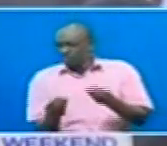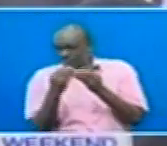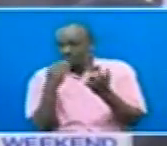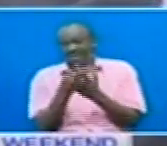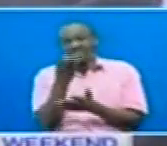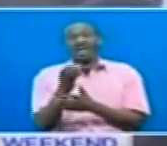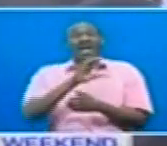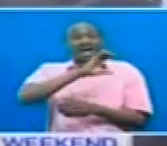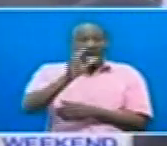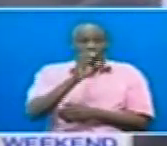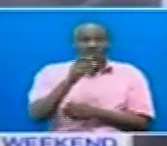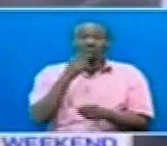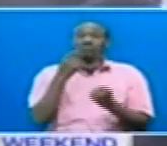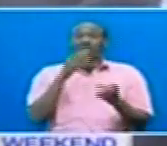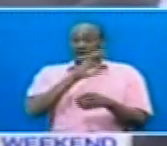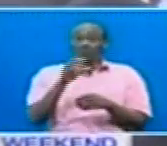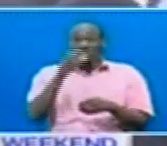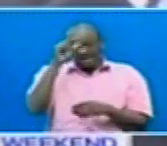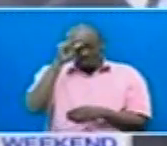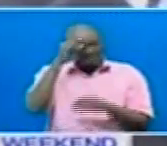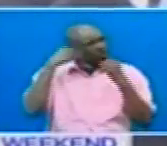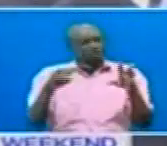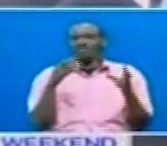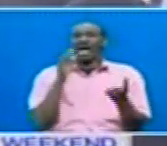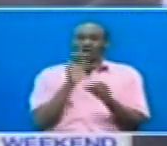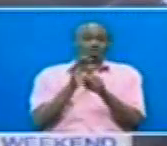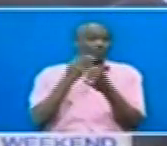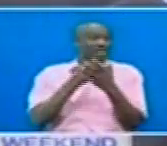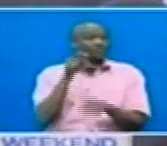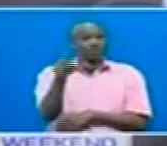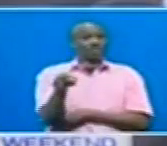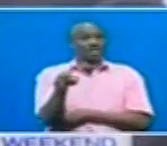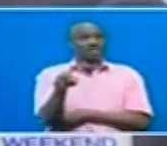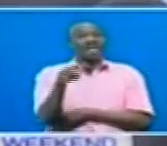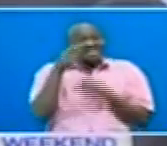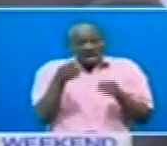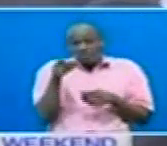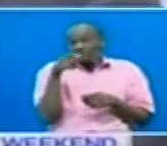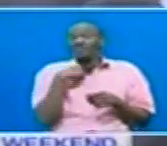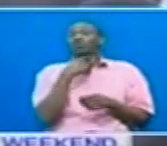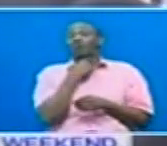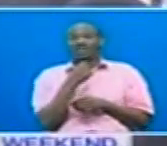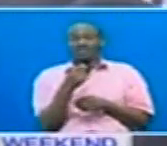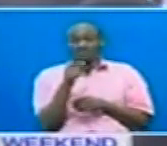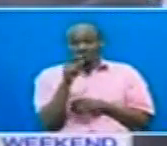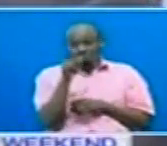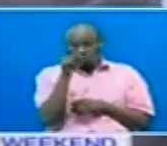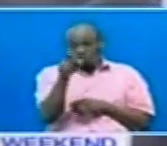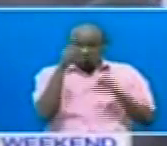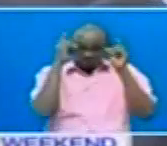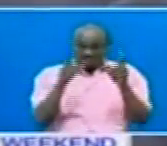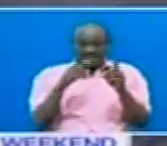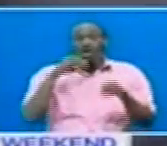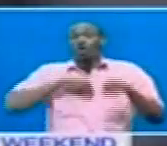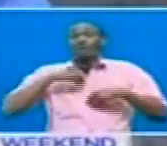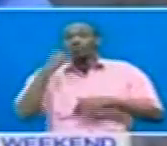county covers, the county government was losing a lot of revenue. Now, I want you to decide who is corrupt